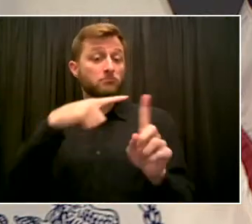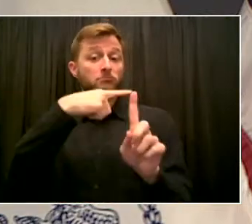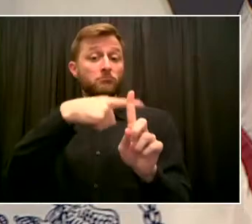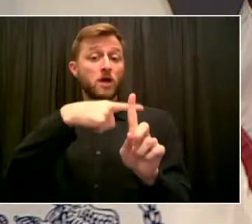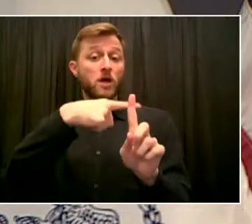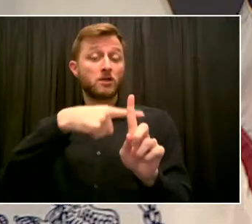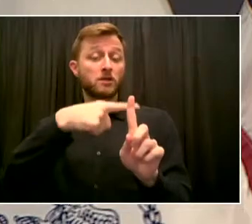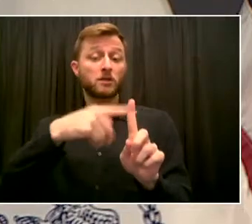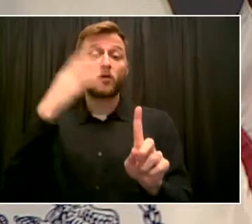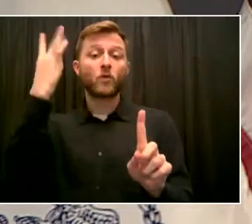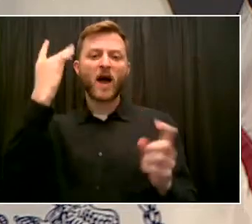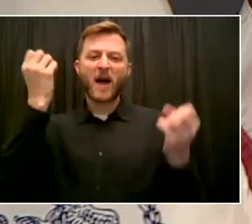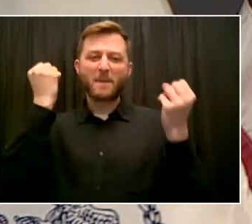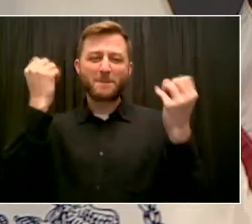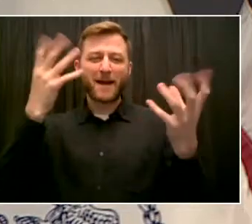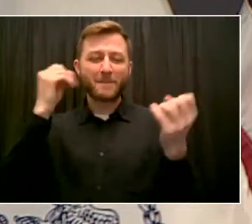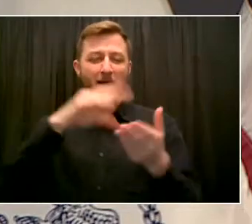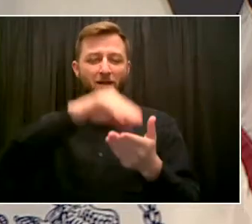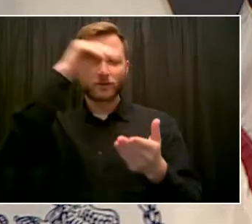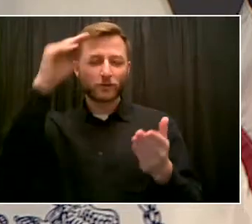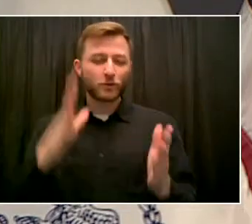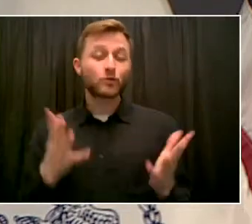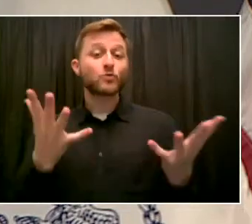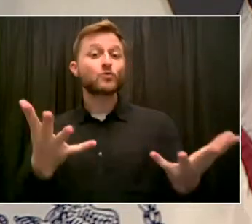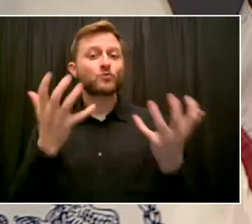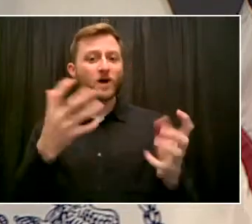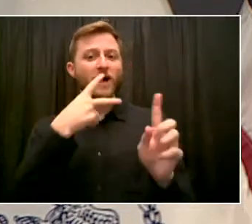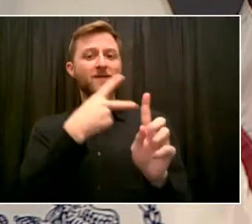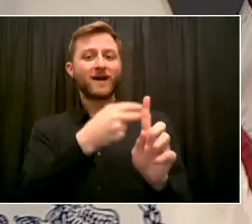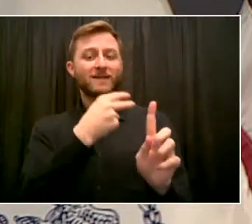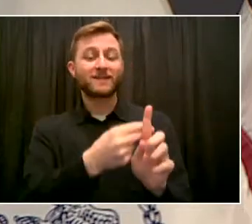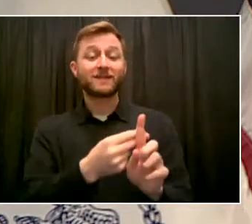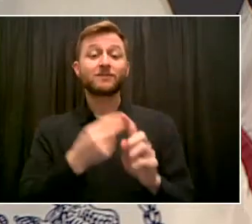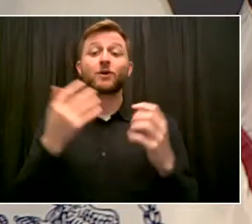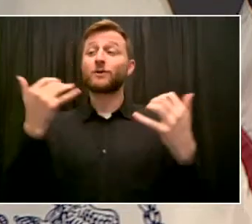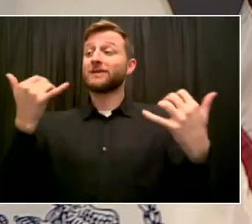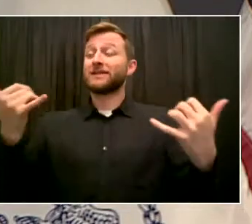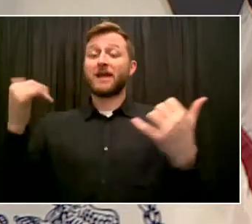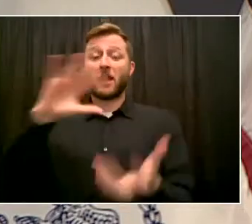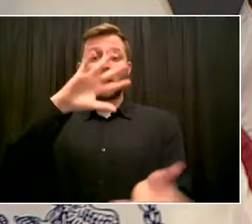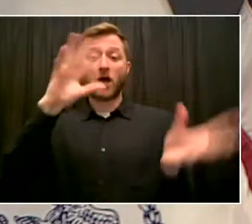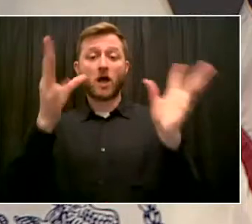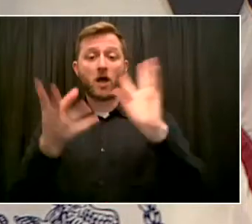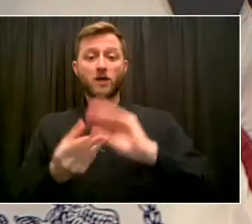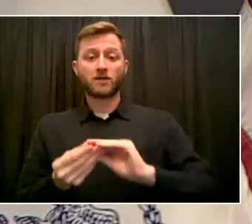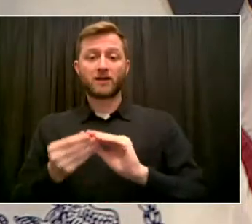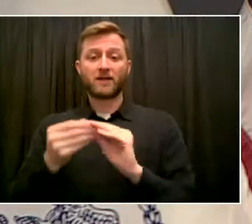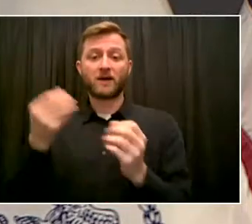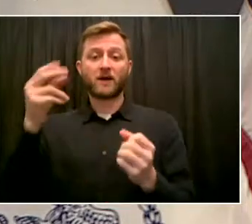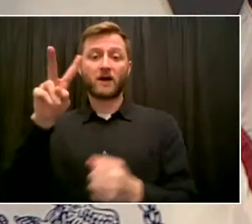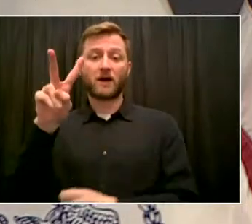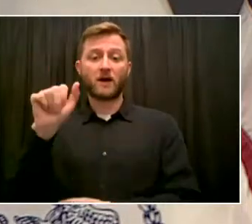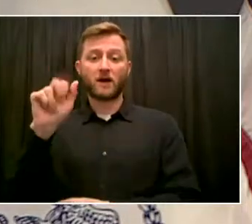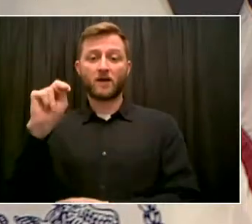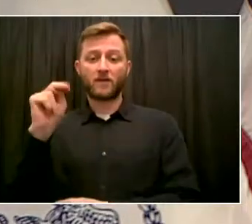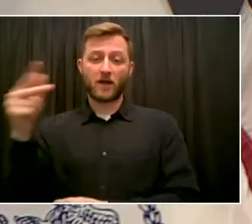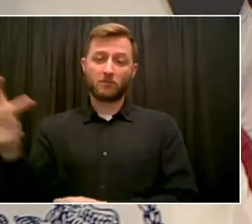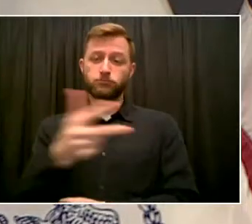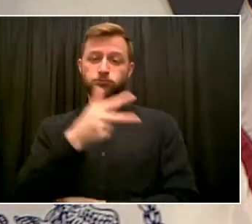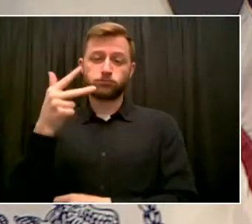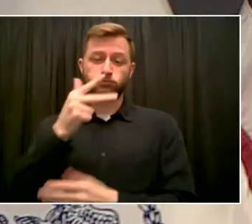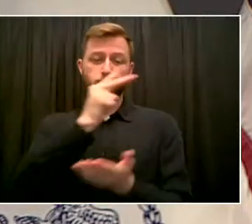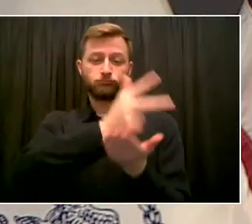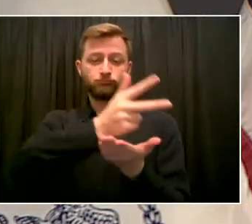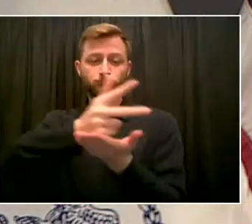have 24 mobile vaccination units out at schools around the city where we think demand will be high.